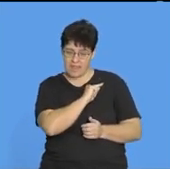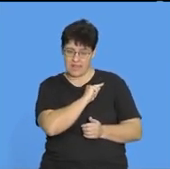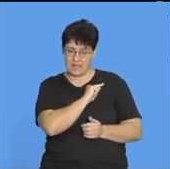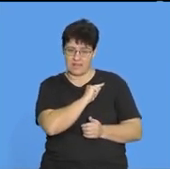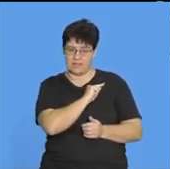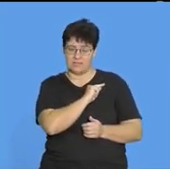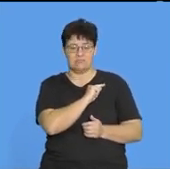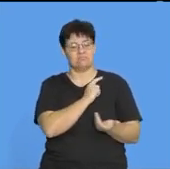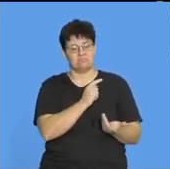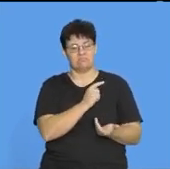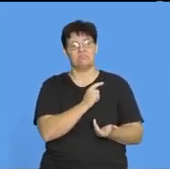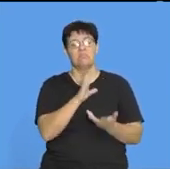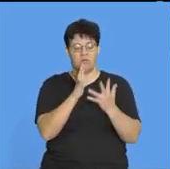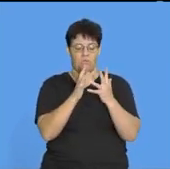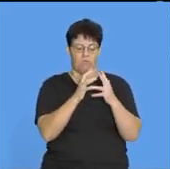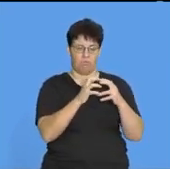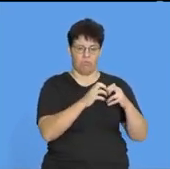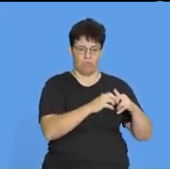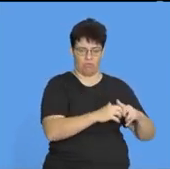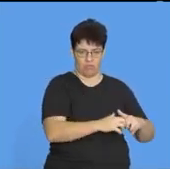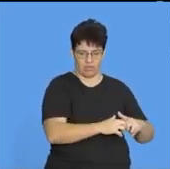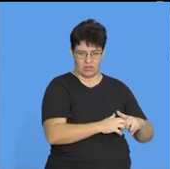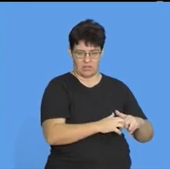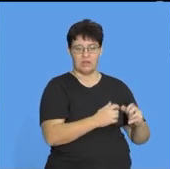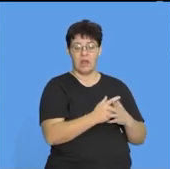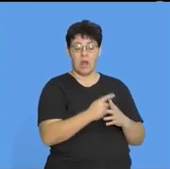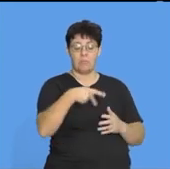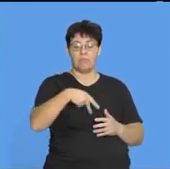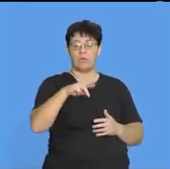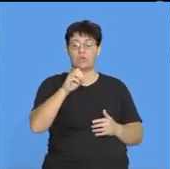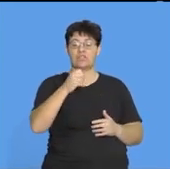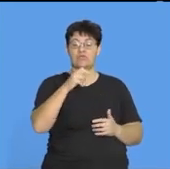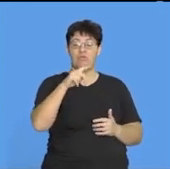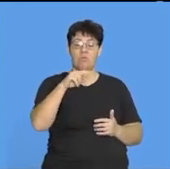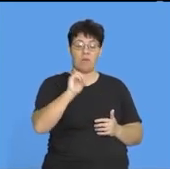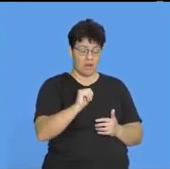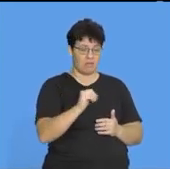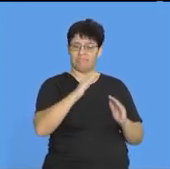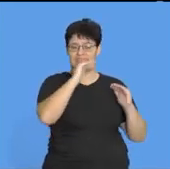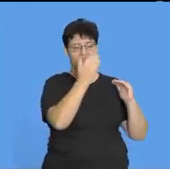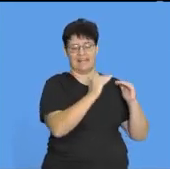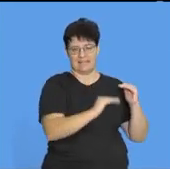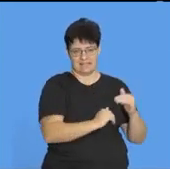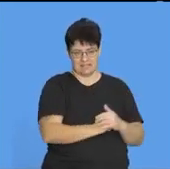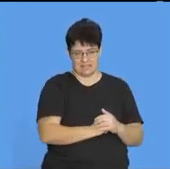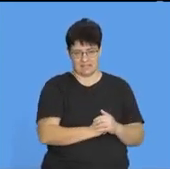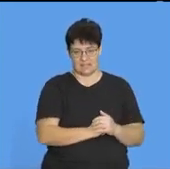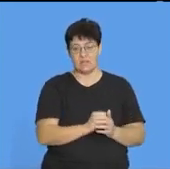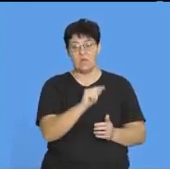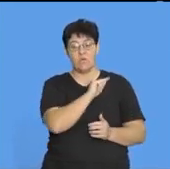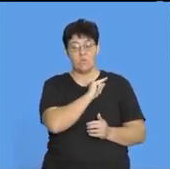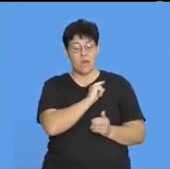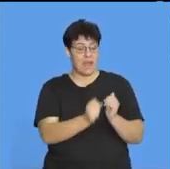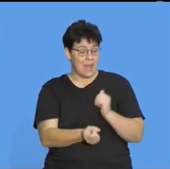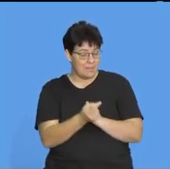corpus luteum degenerating and a decrease in the level of progesterone. So the reason why the menstrual phase occurs is